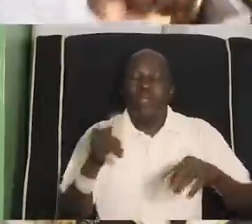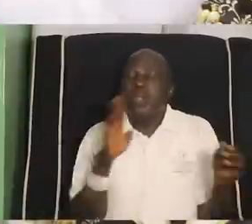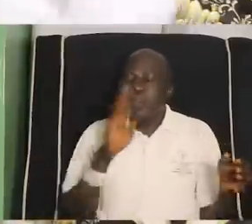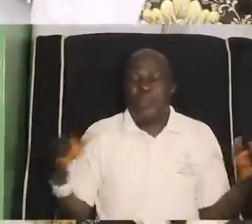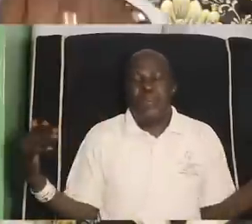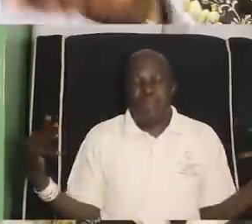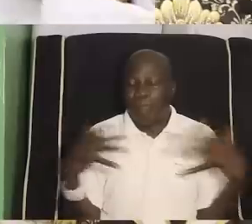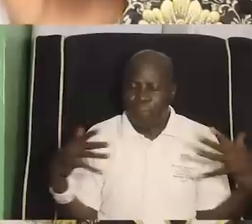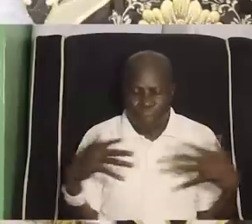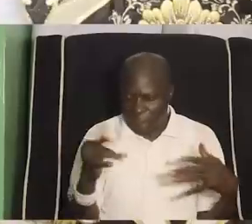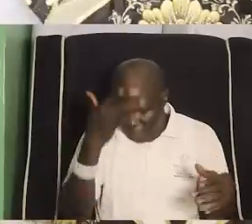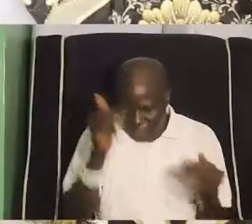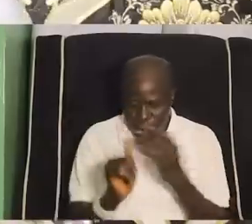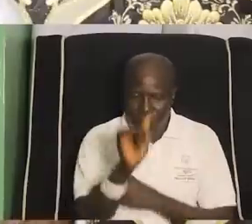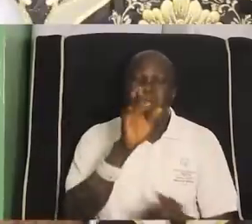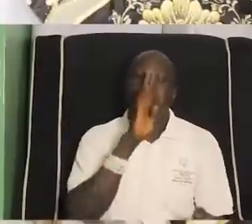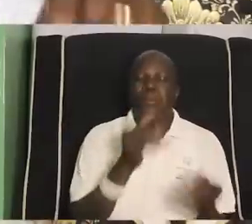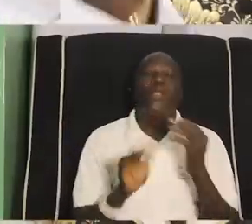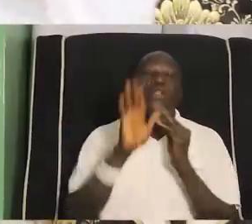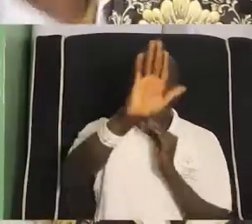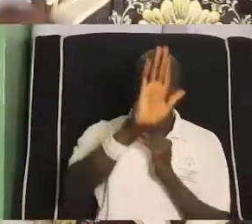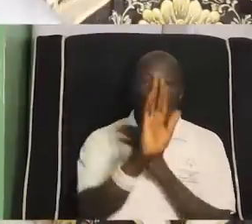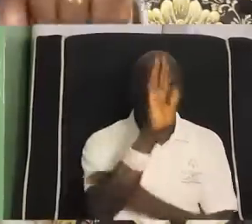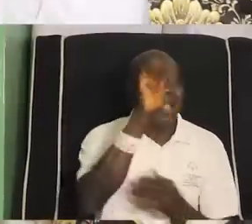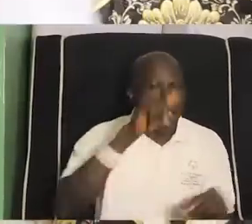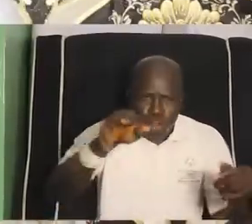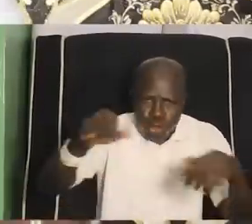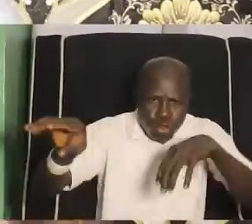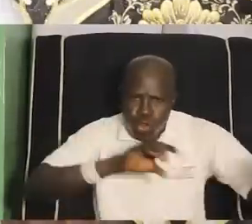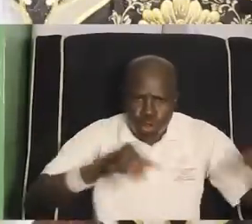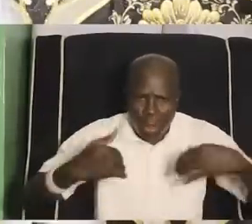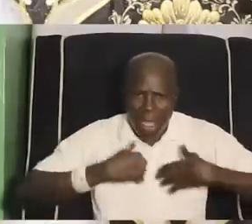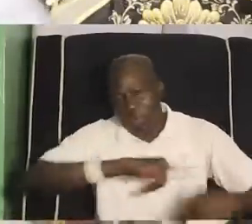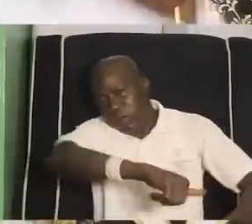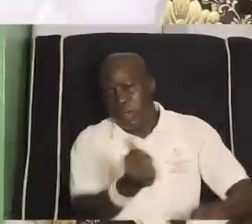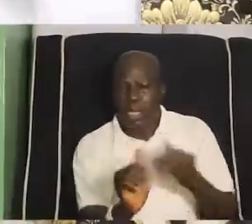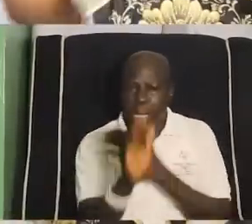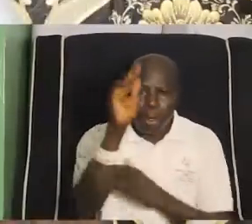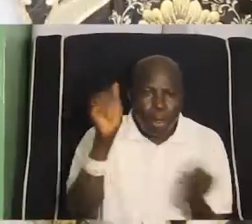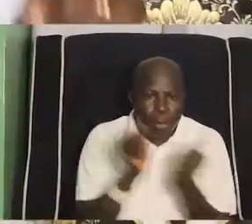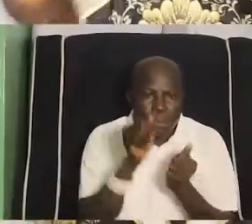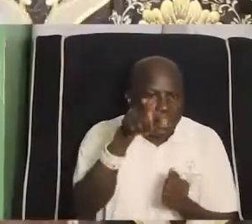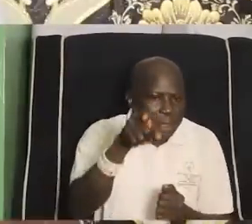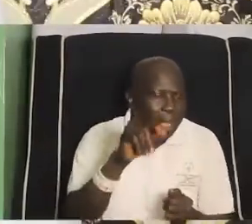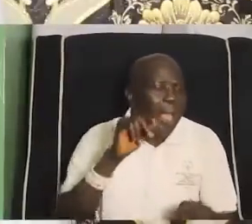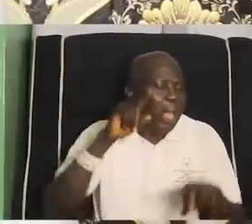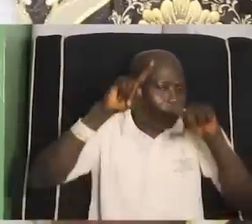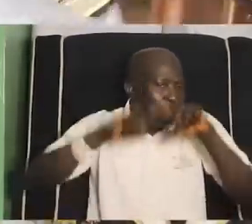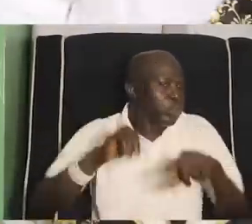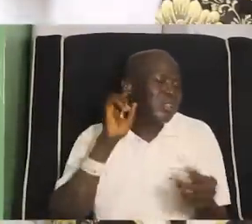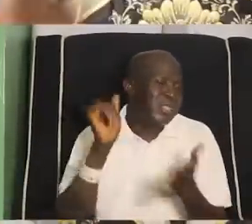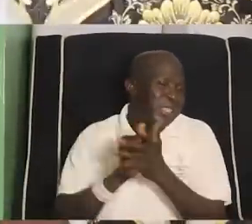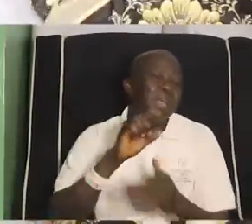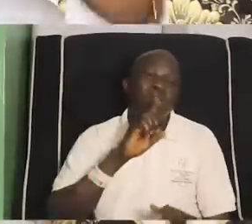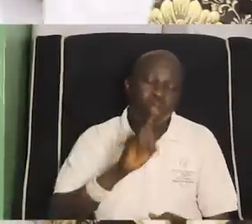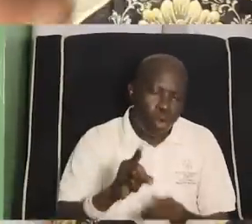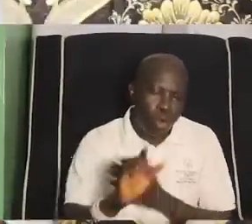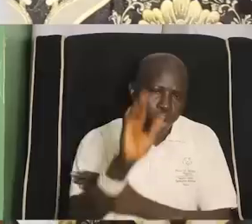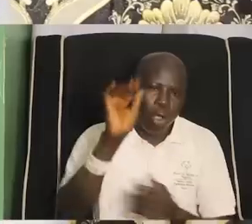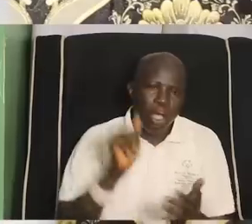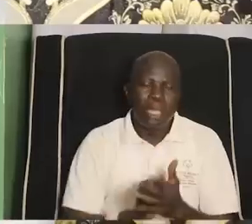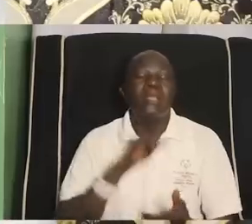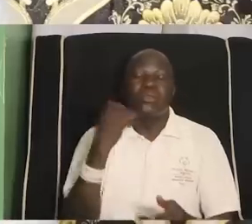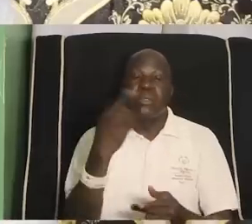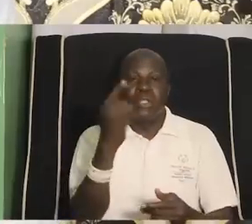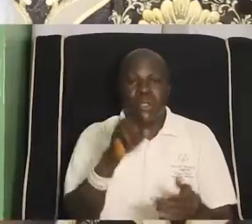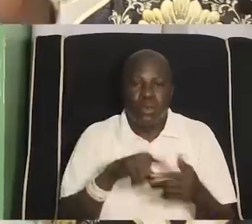emi ni Olorun re. I am your God. Abi o ti ni Olorun mi na pelu e. Se Olorun yen lo make le sa. So na lo duro ti. Is